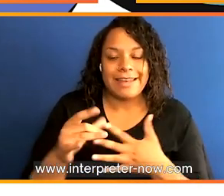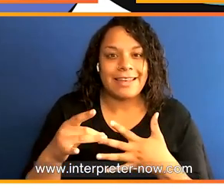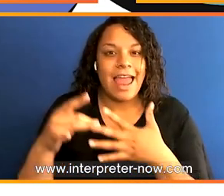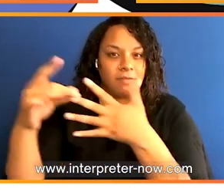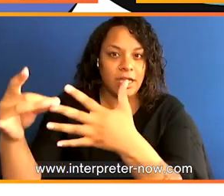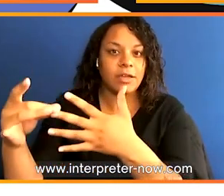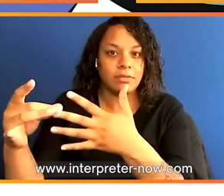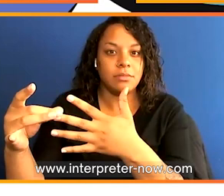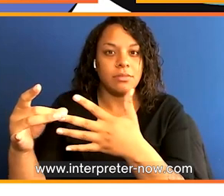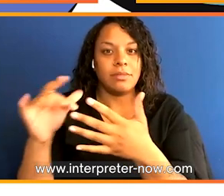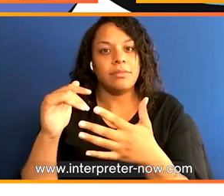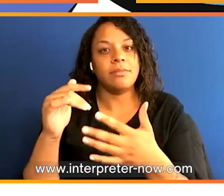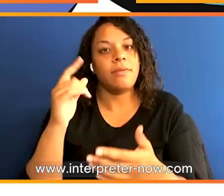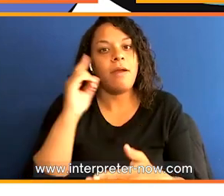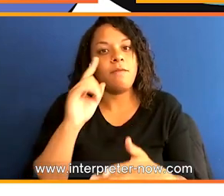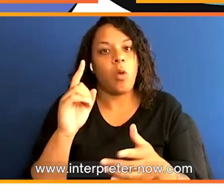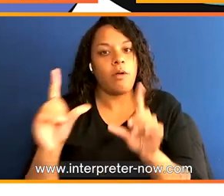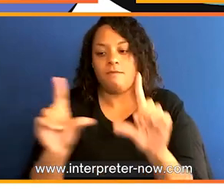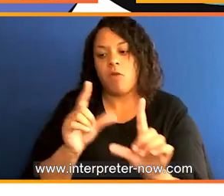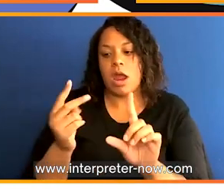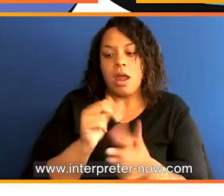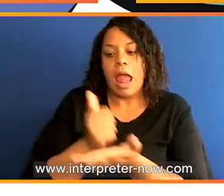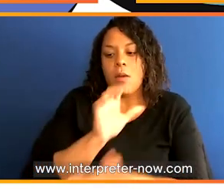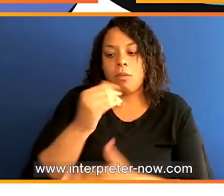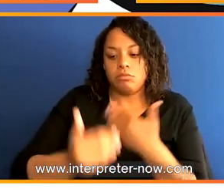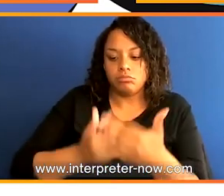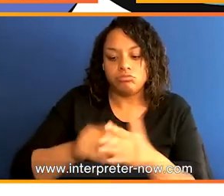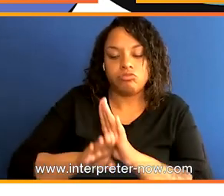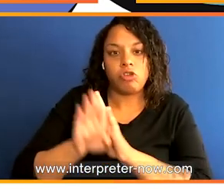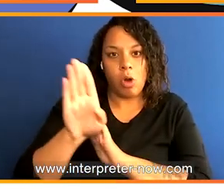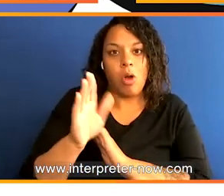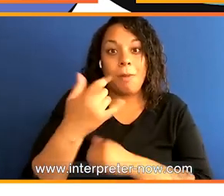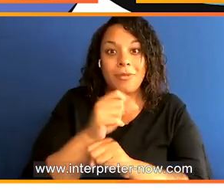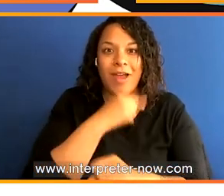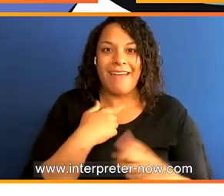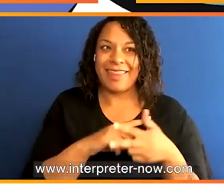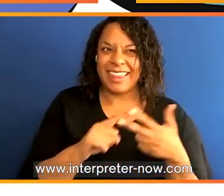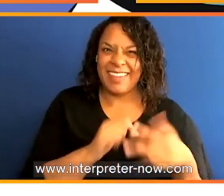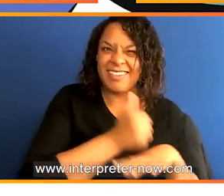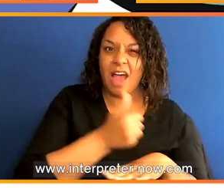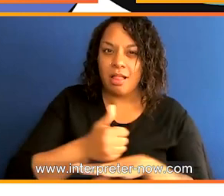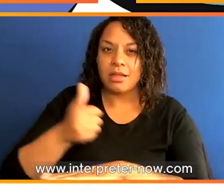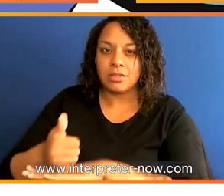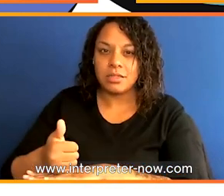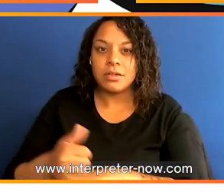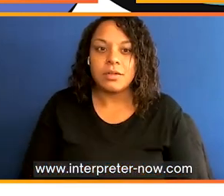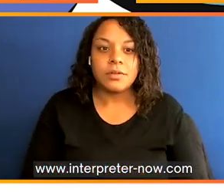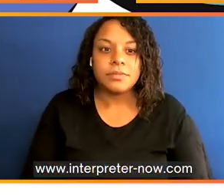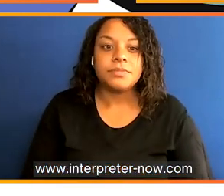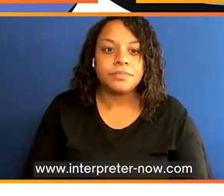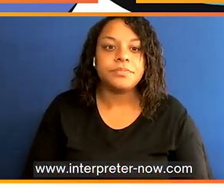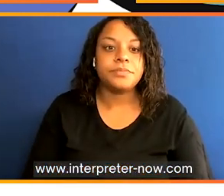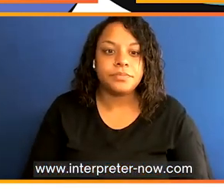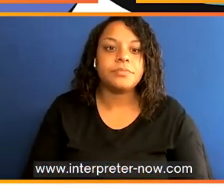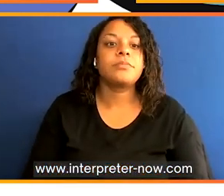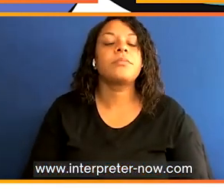for helping companies grow by making sure you had those things solidly in place. What it also inspired me to